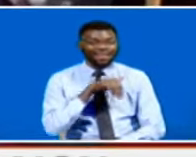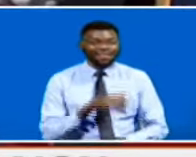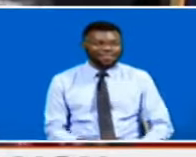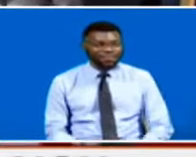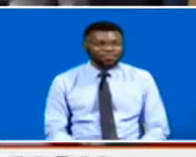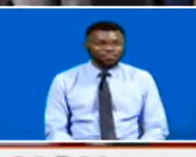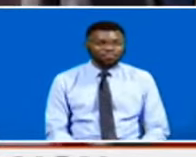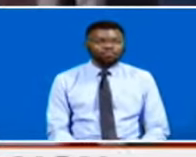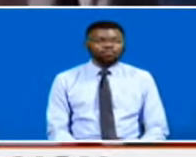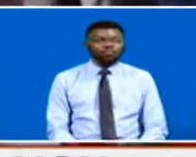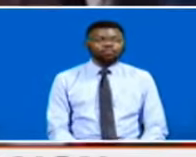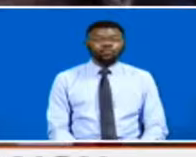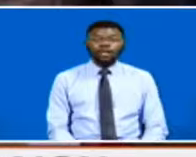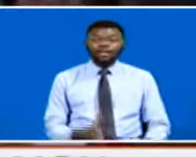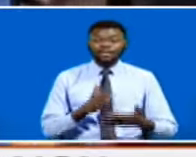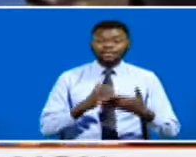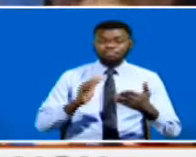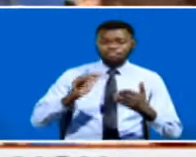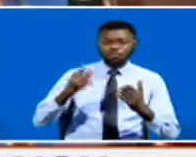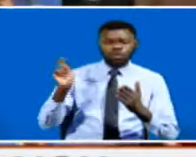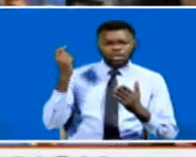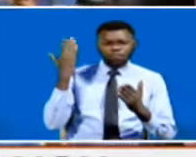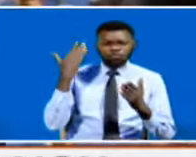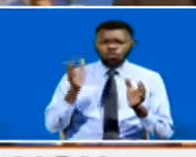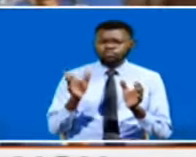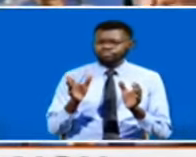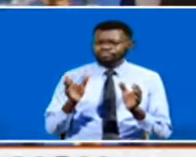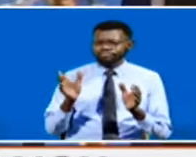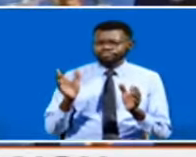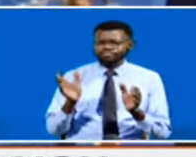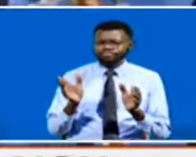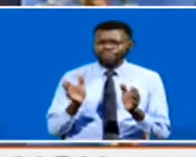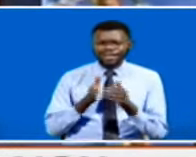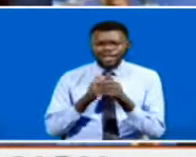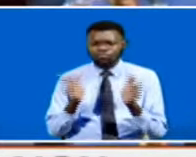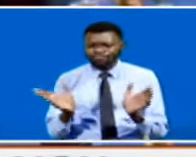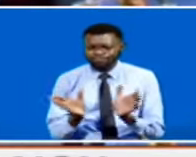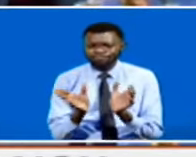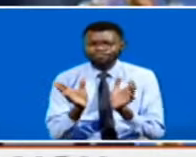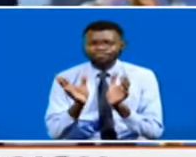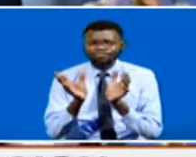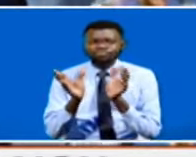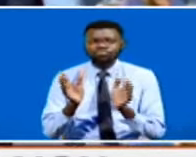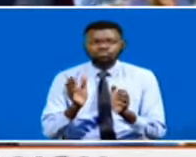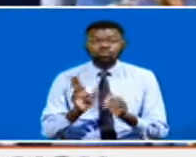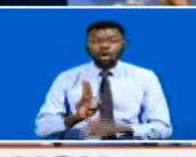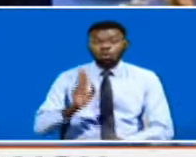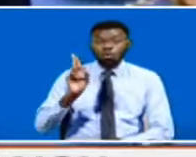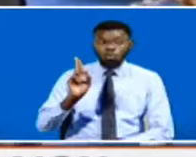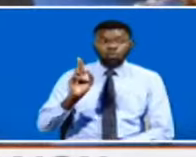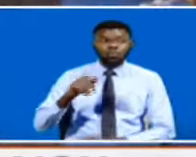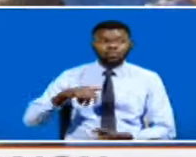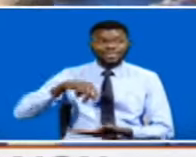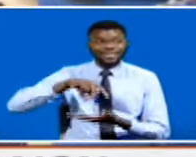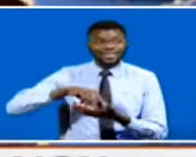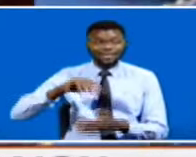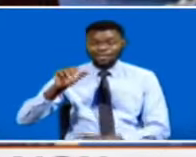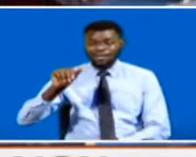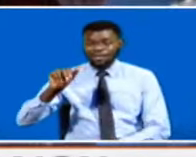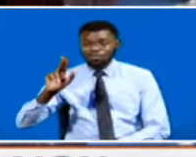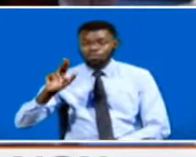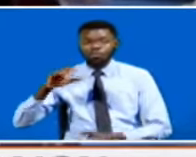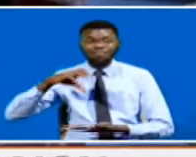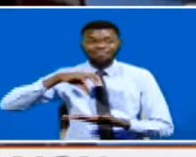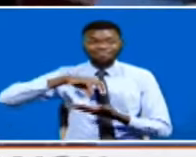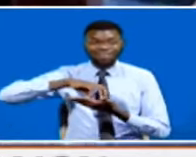And although some Mount Kenya leaders had pushed for retired President Uhuru Kenyatta to also vie for the AUC chairperson position, his